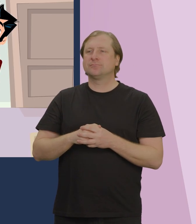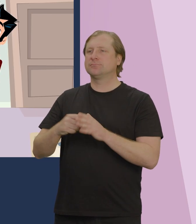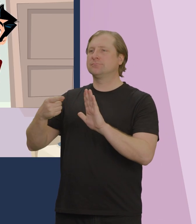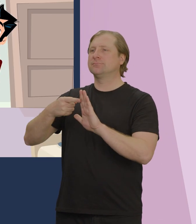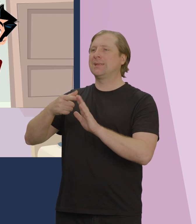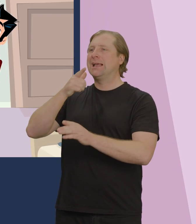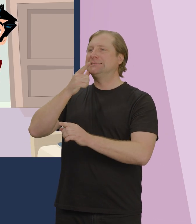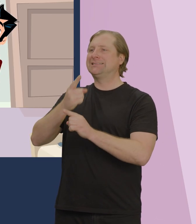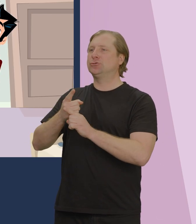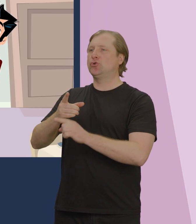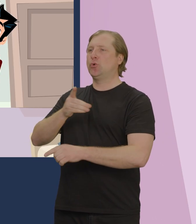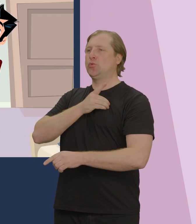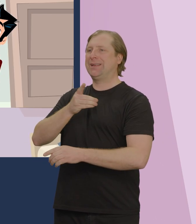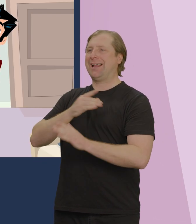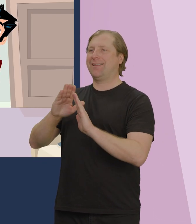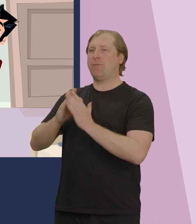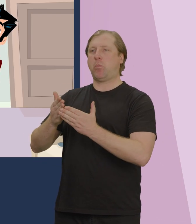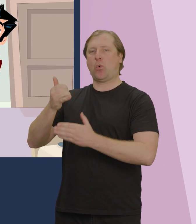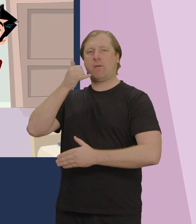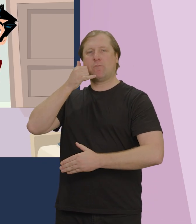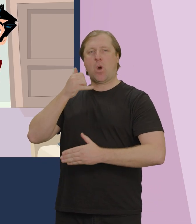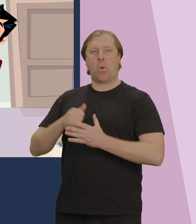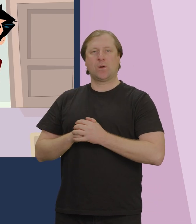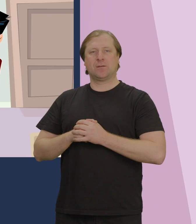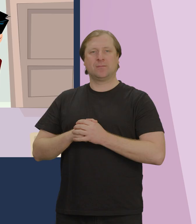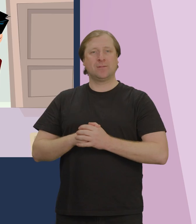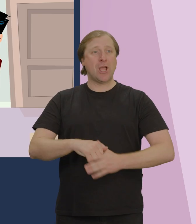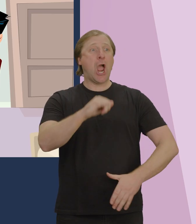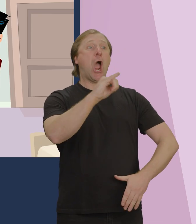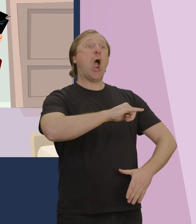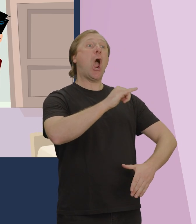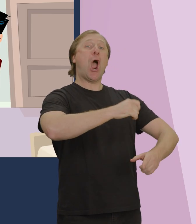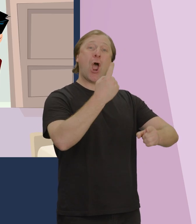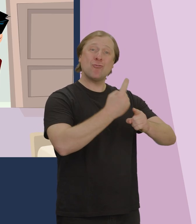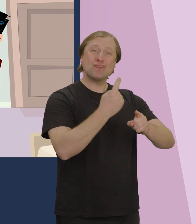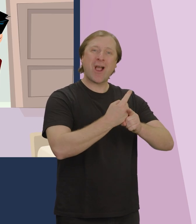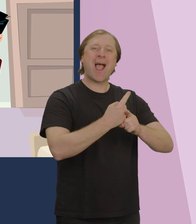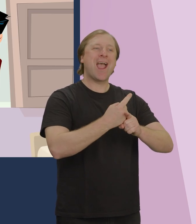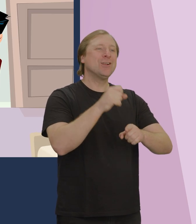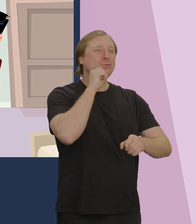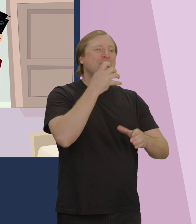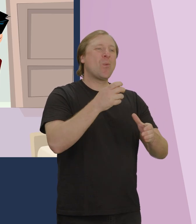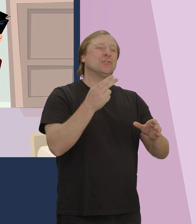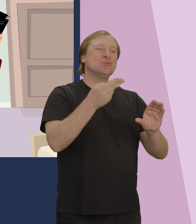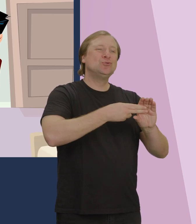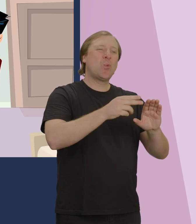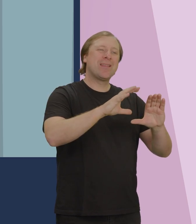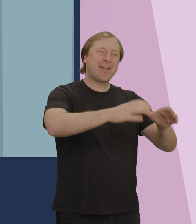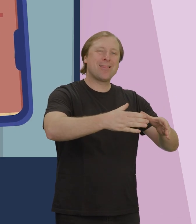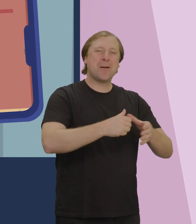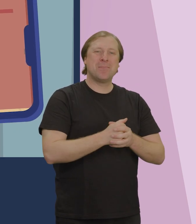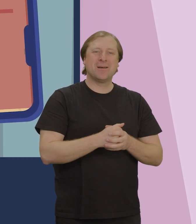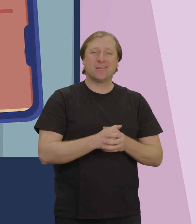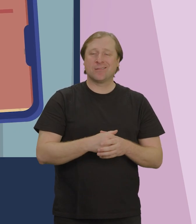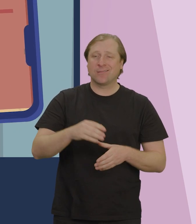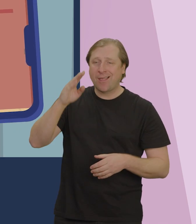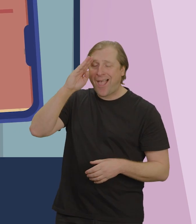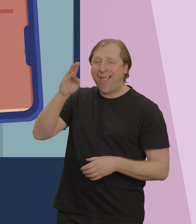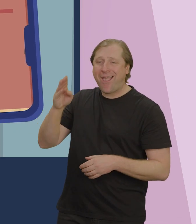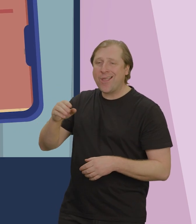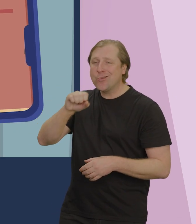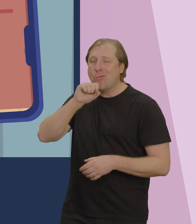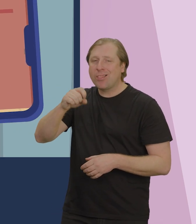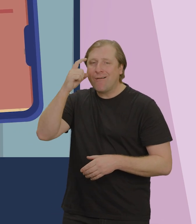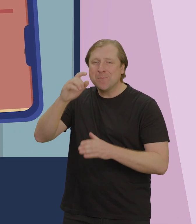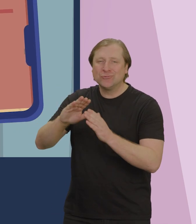Sister, detective, book, phone. Oh, that's right. Sofia wants to join this club. Hey. Do